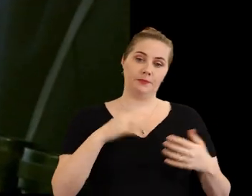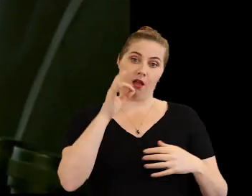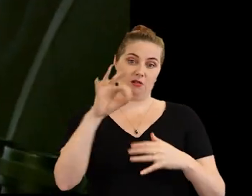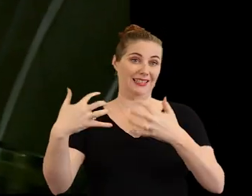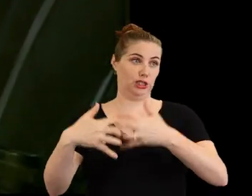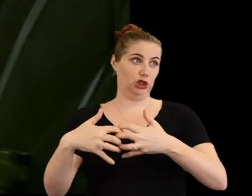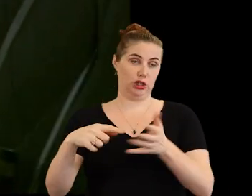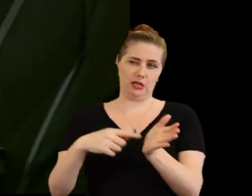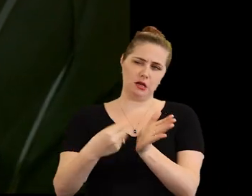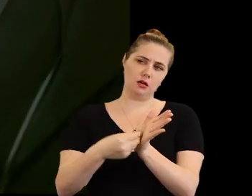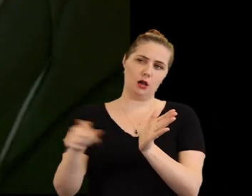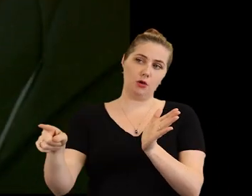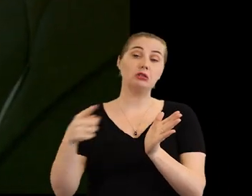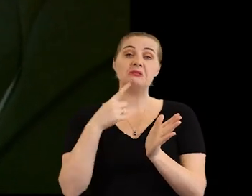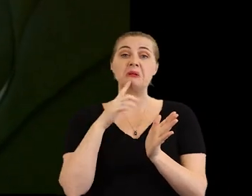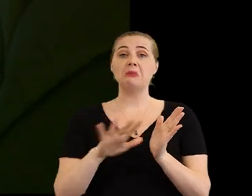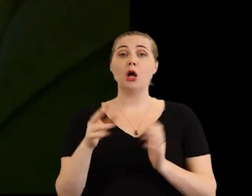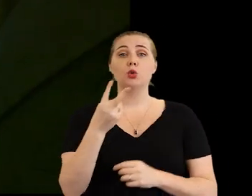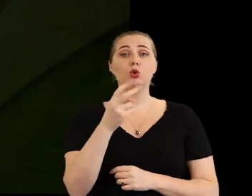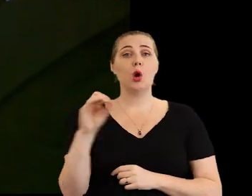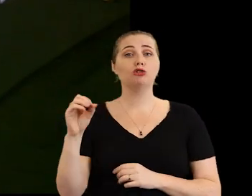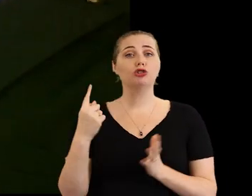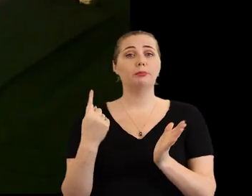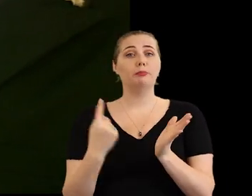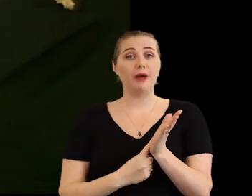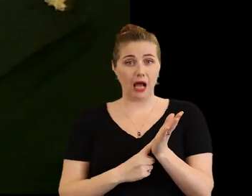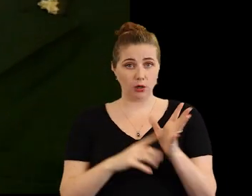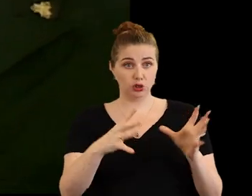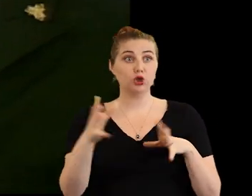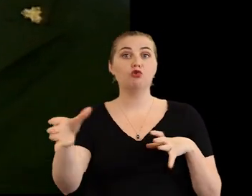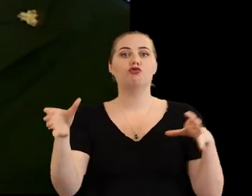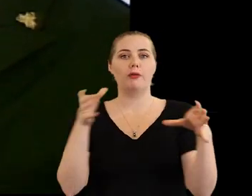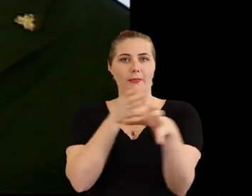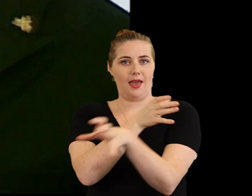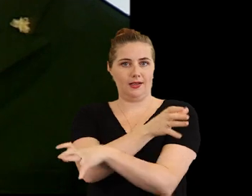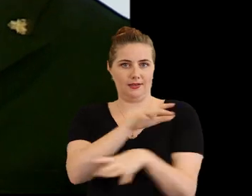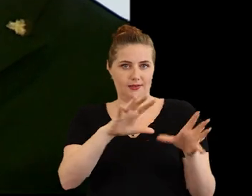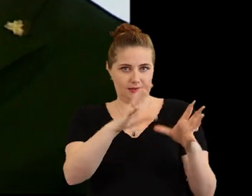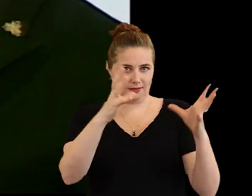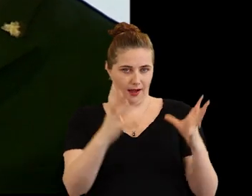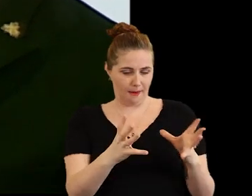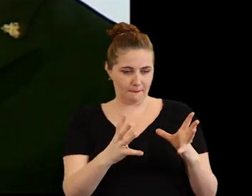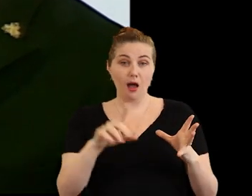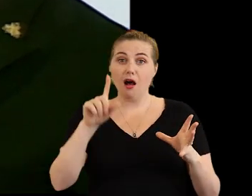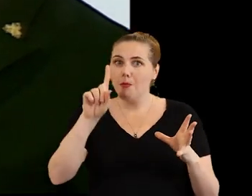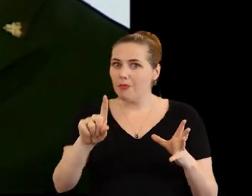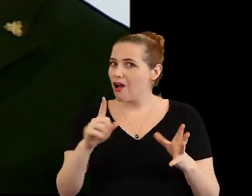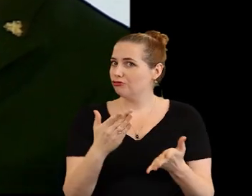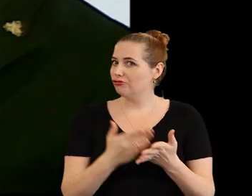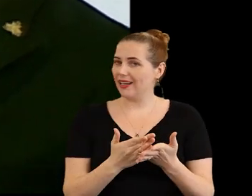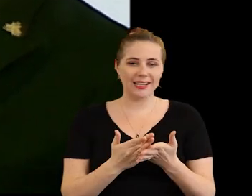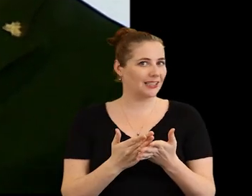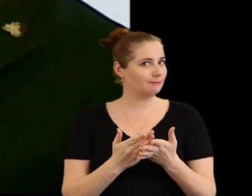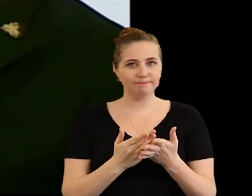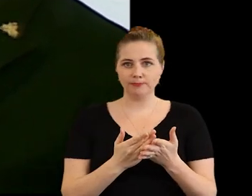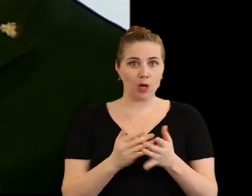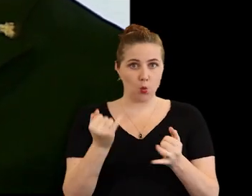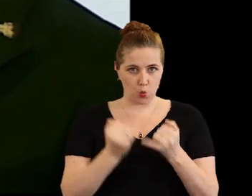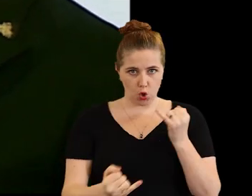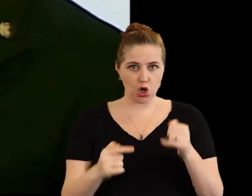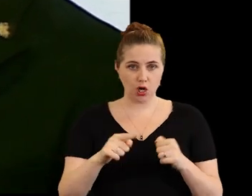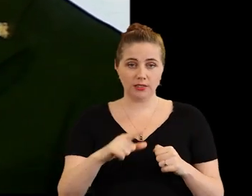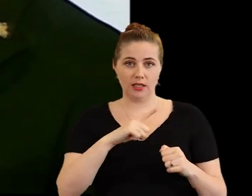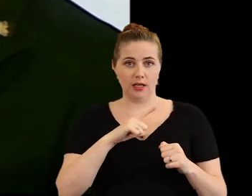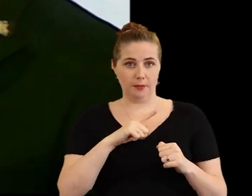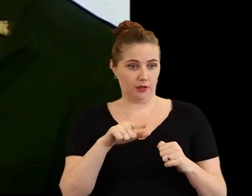how much is that worth? Well, I've been given a quote from one of our engineers of £200. For a replacement